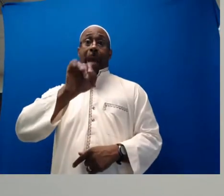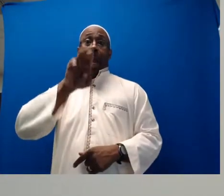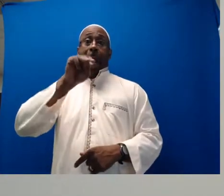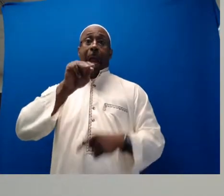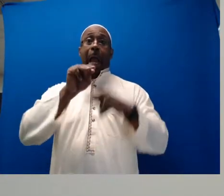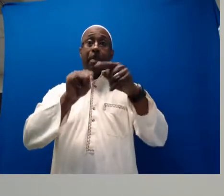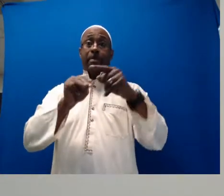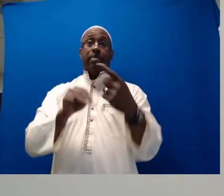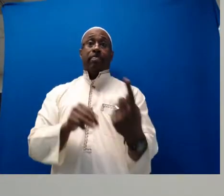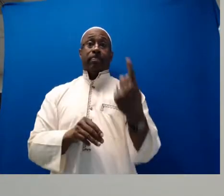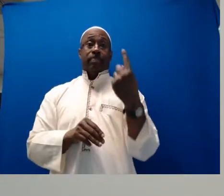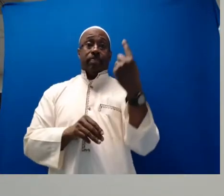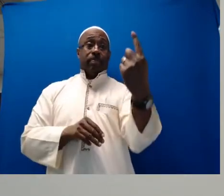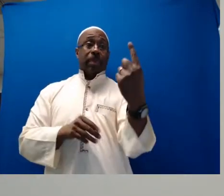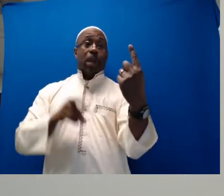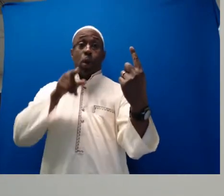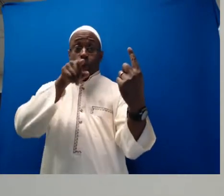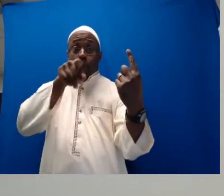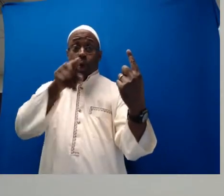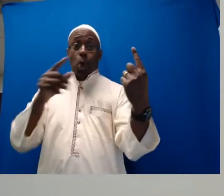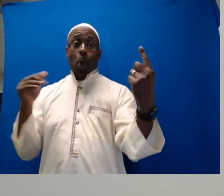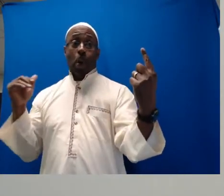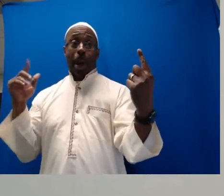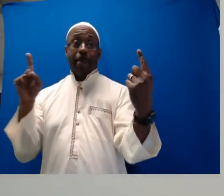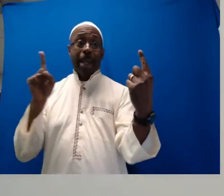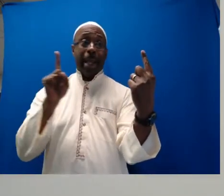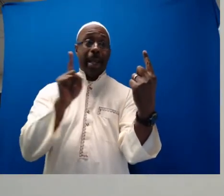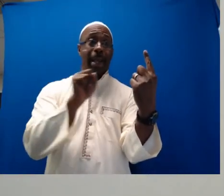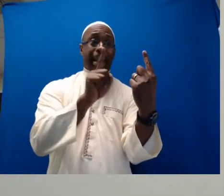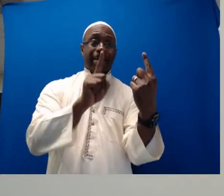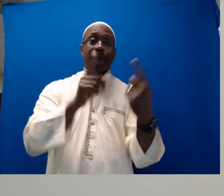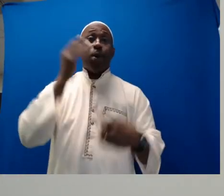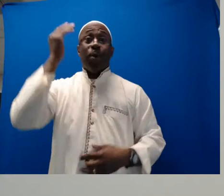again, you come in, prime real estate is the first row.